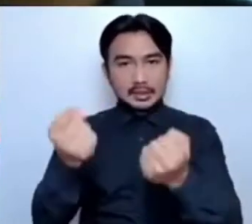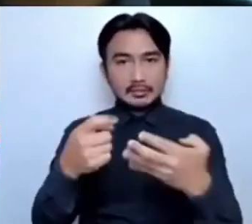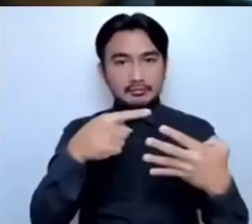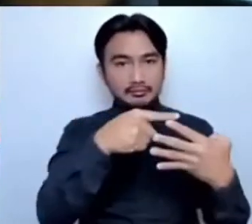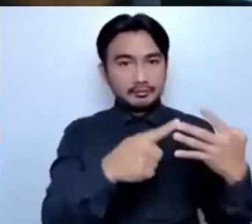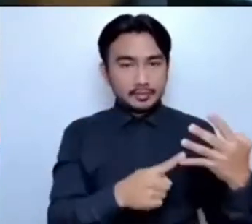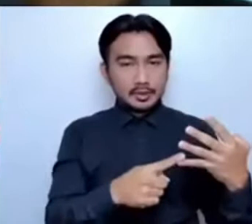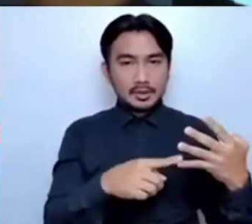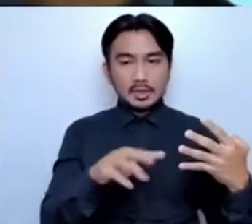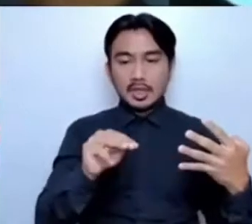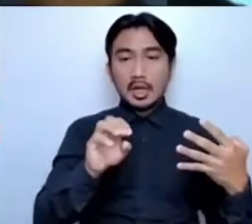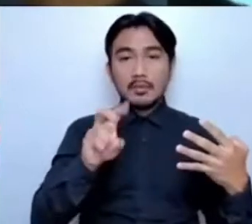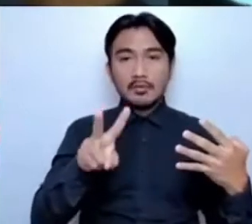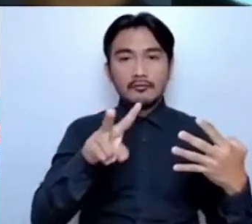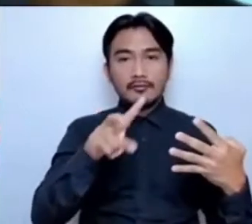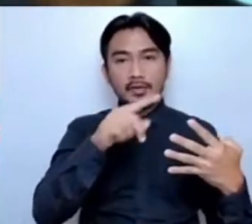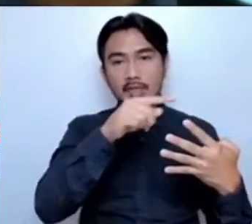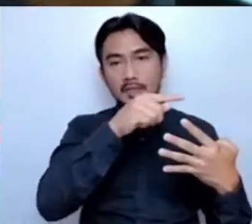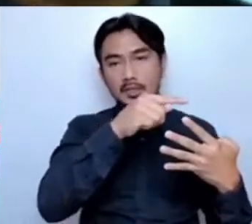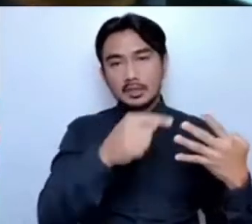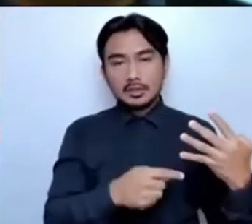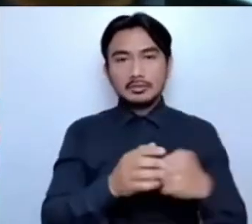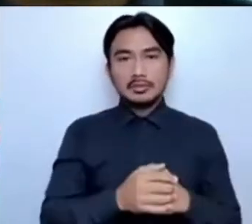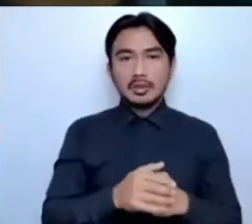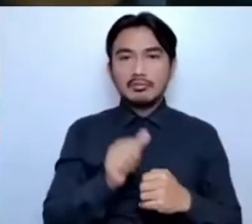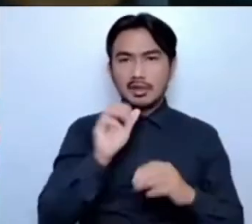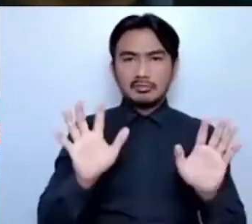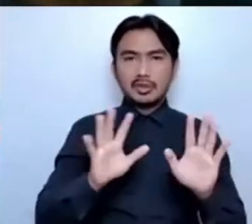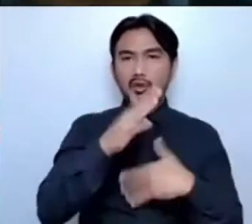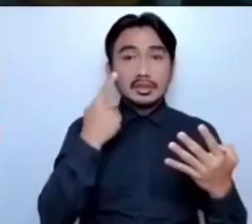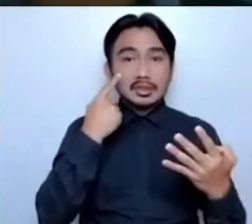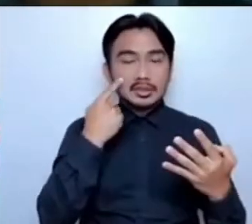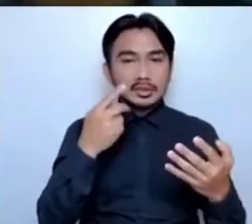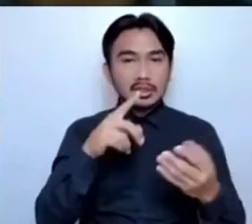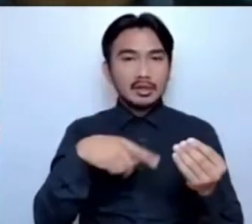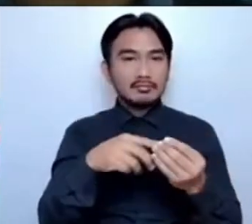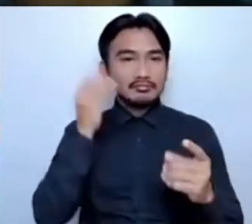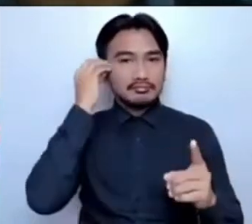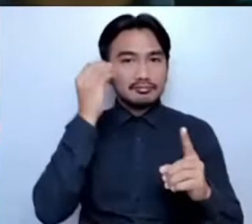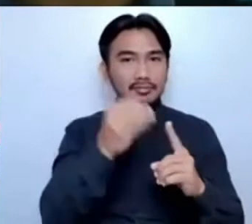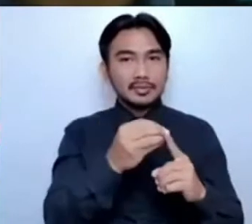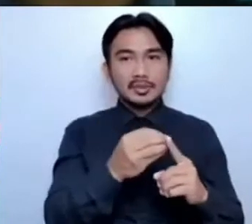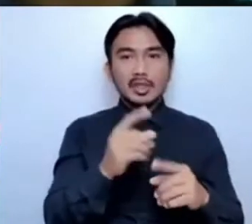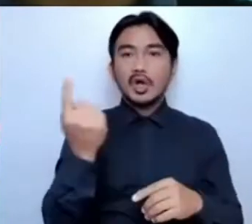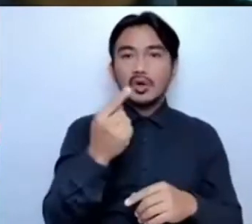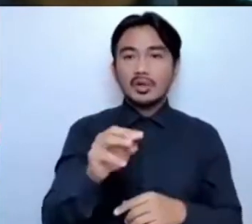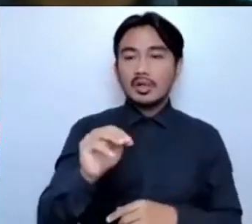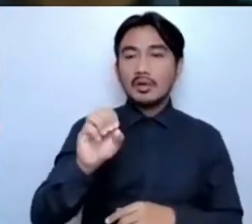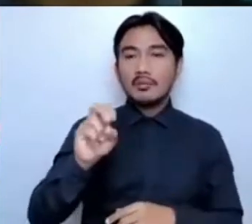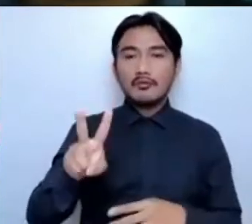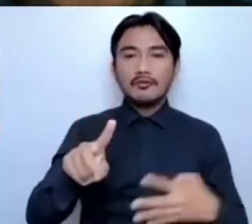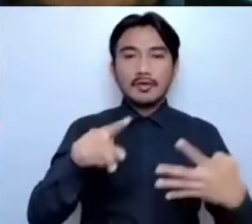MOVs? Not necessarily, because when we take a look at the performance indicators, MOV1 is